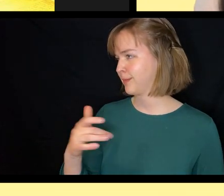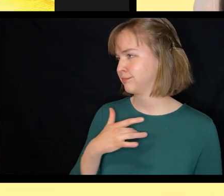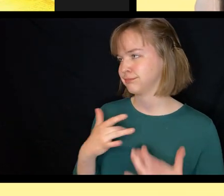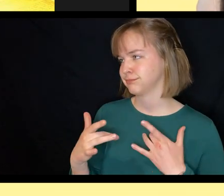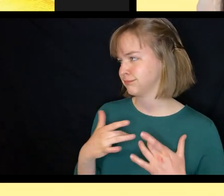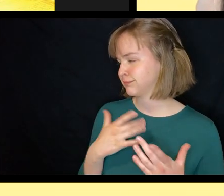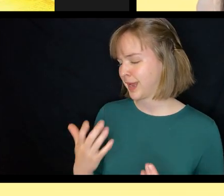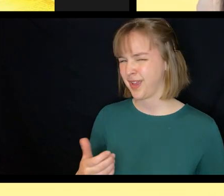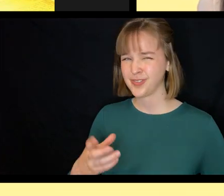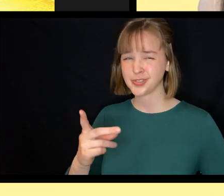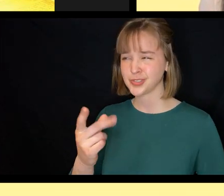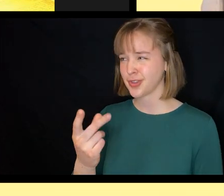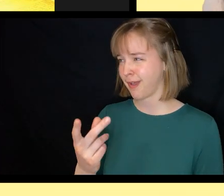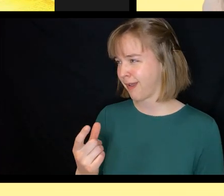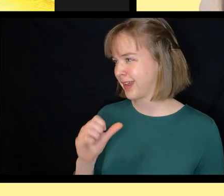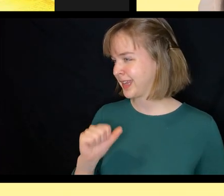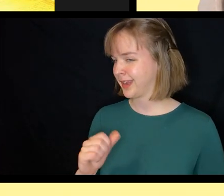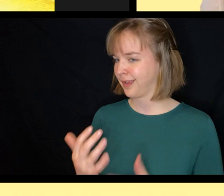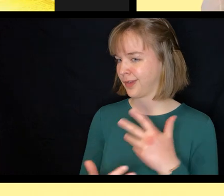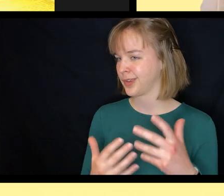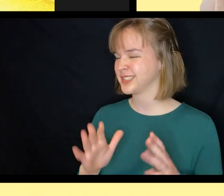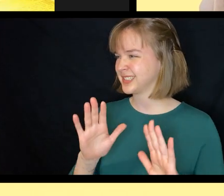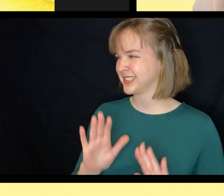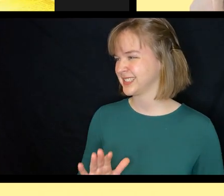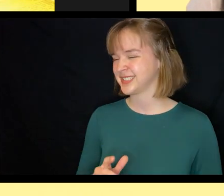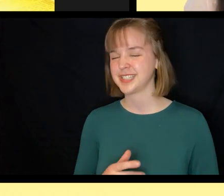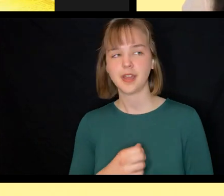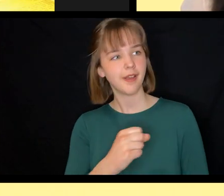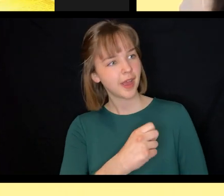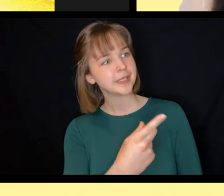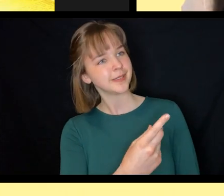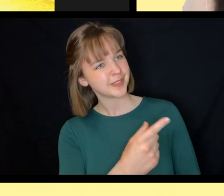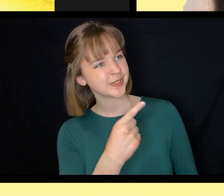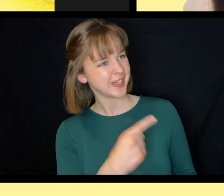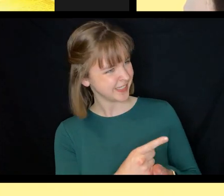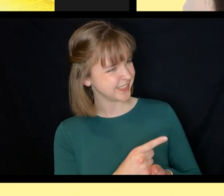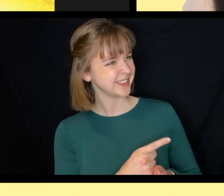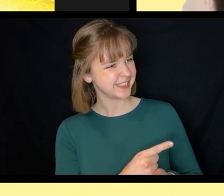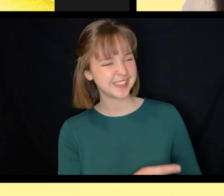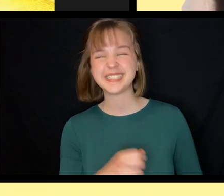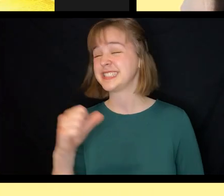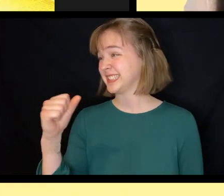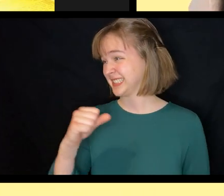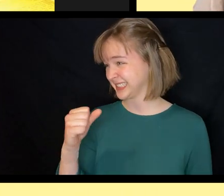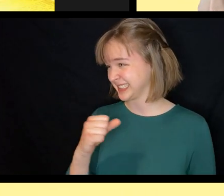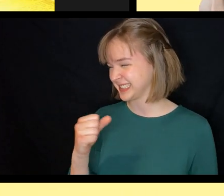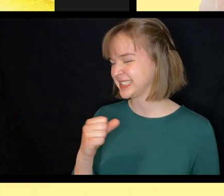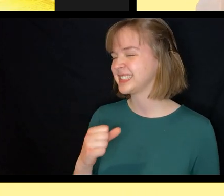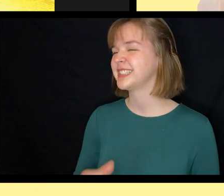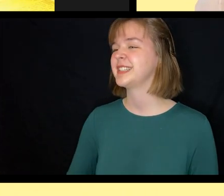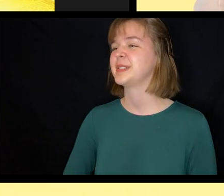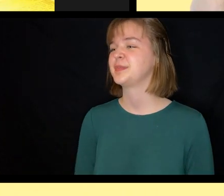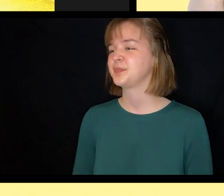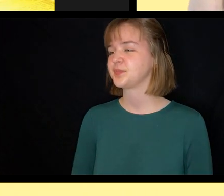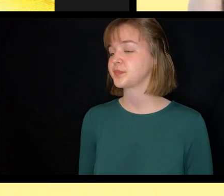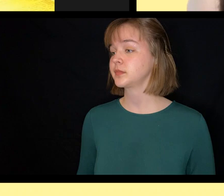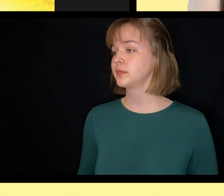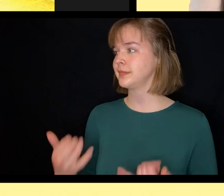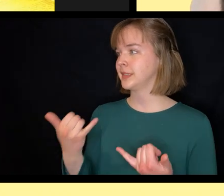don't mind being home all the time. Got Yeah, my dogs. Dallas dogs. That's the way to go. Yes,